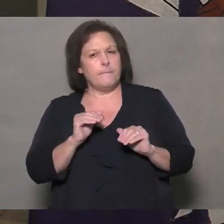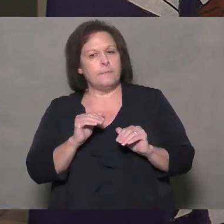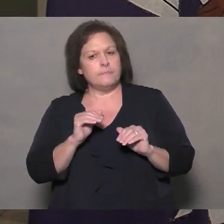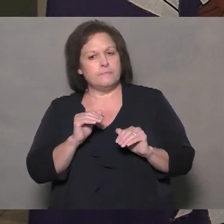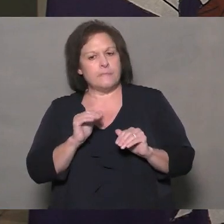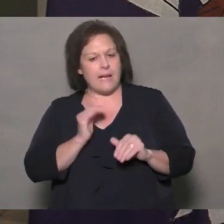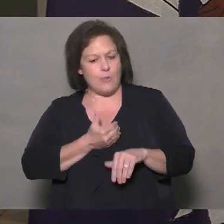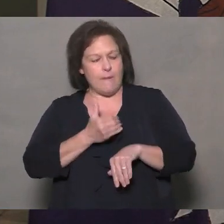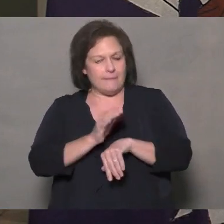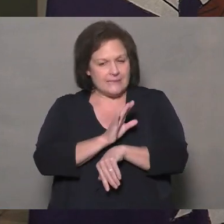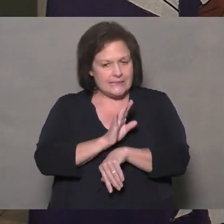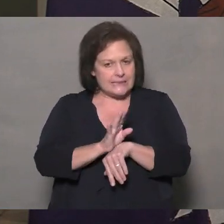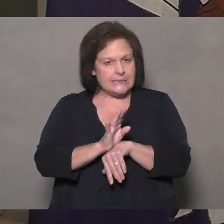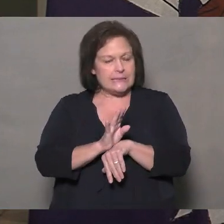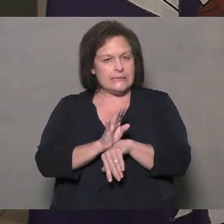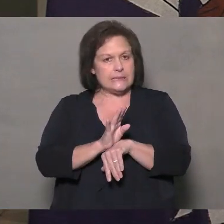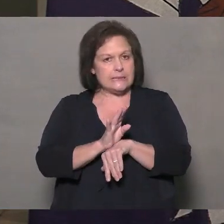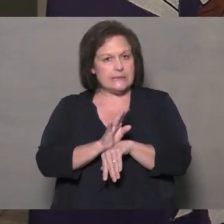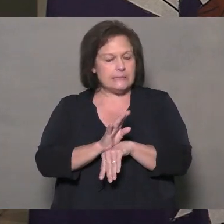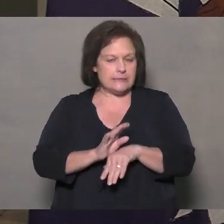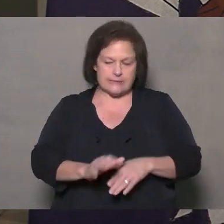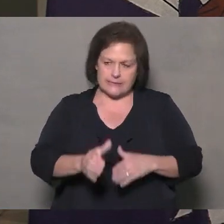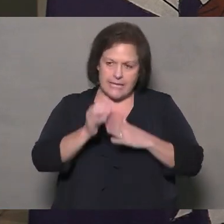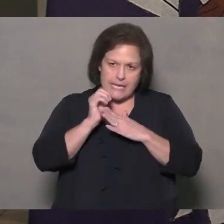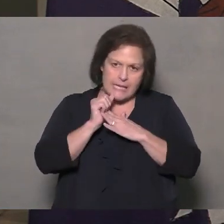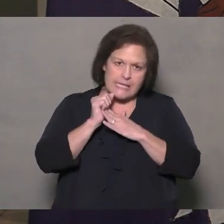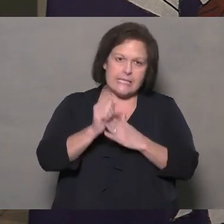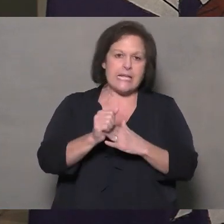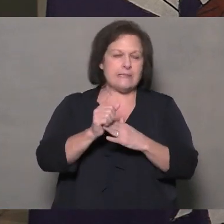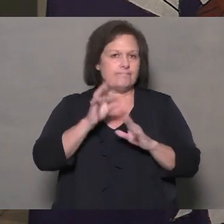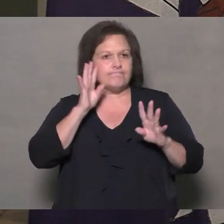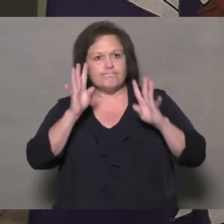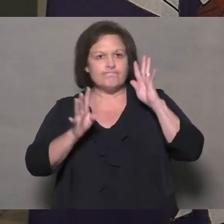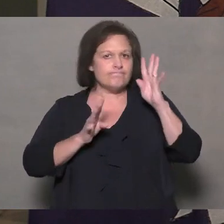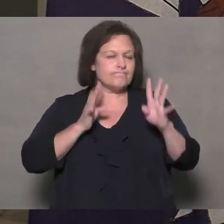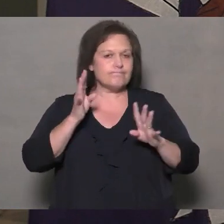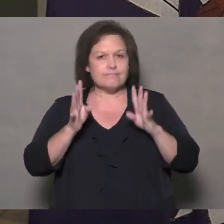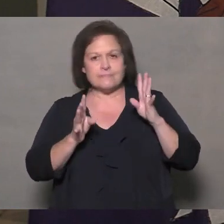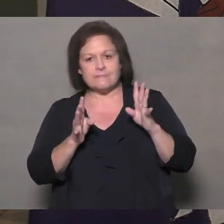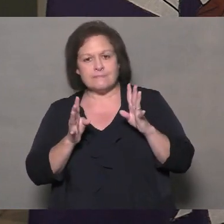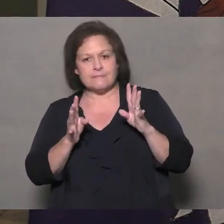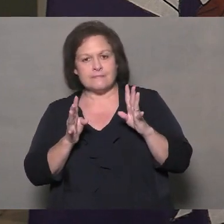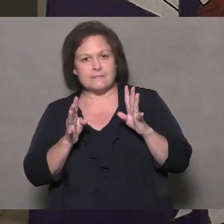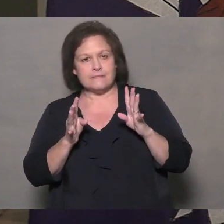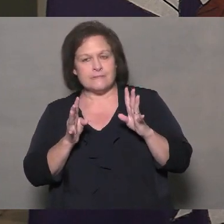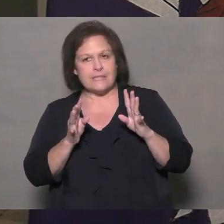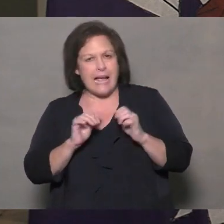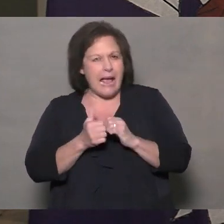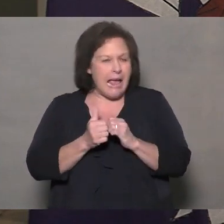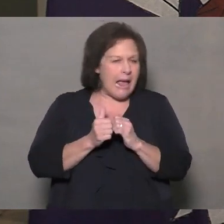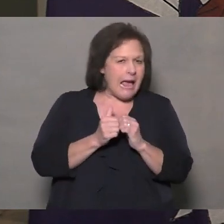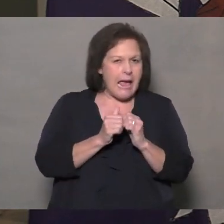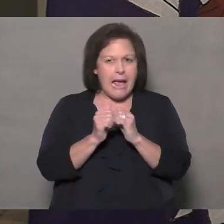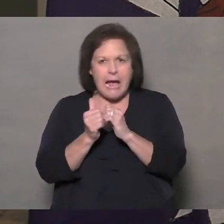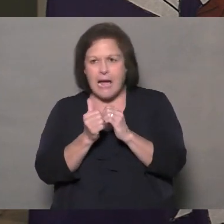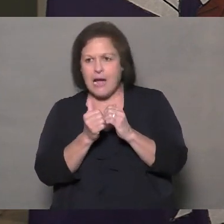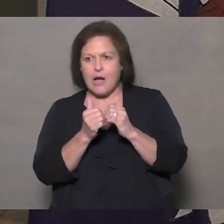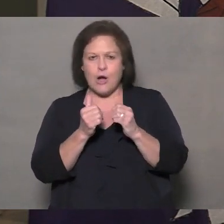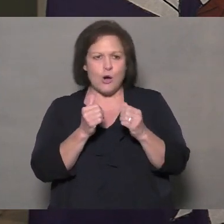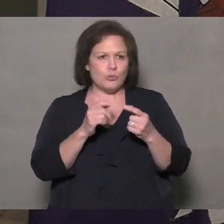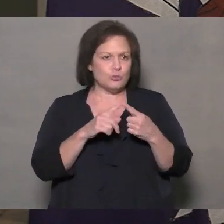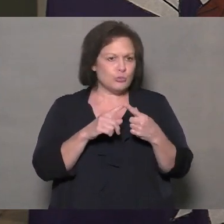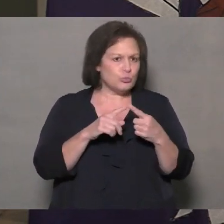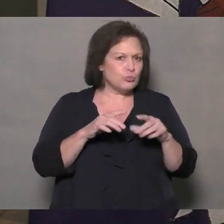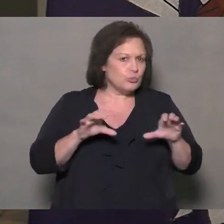Our businesses are leading the way, innovating new ways to work and to get